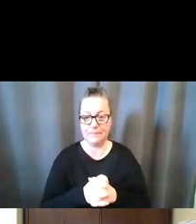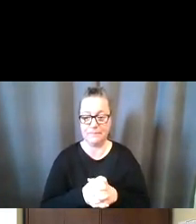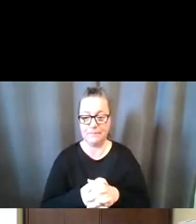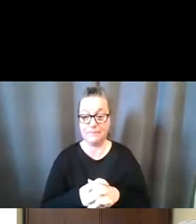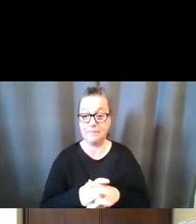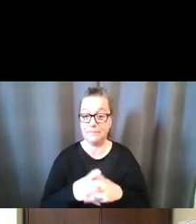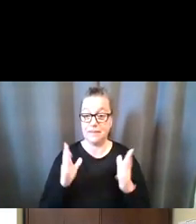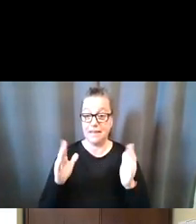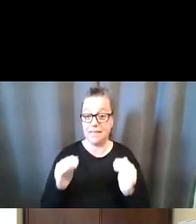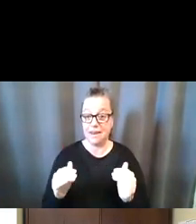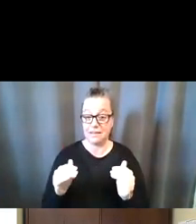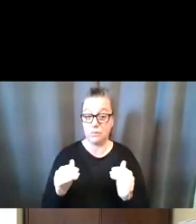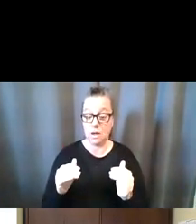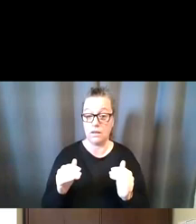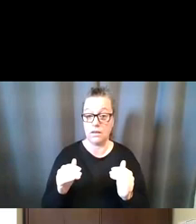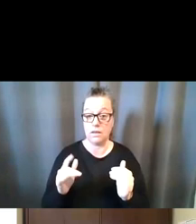Here we go. The next one is